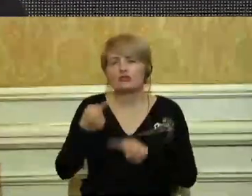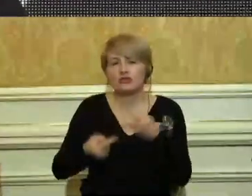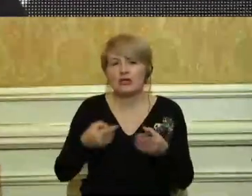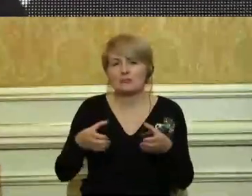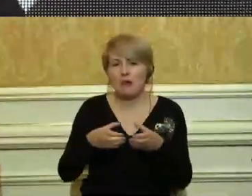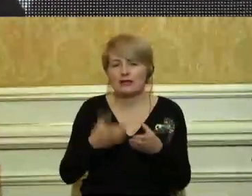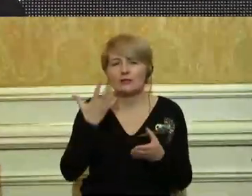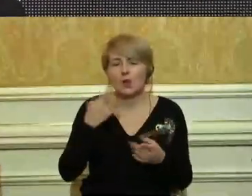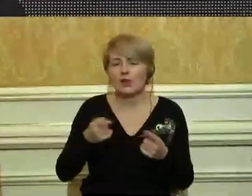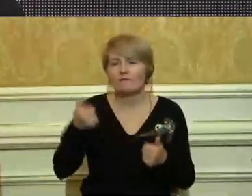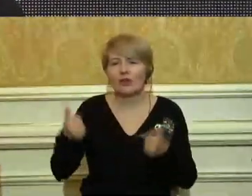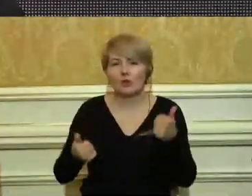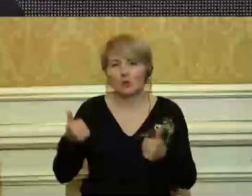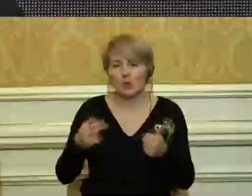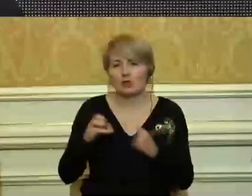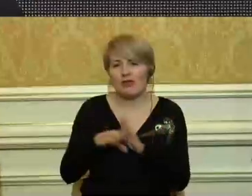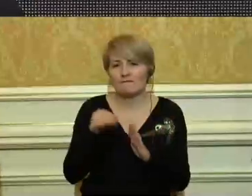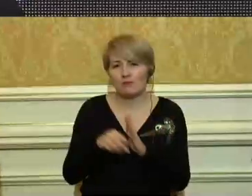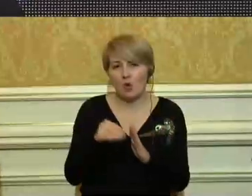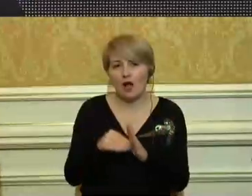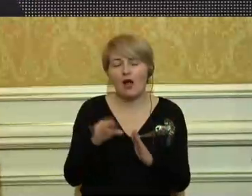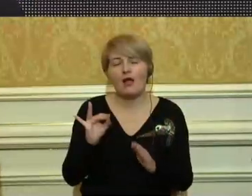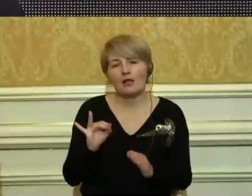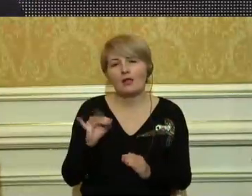think one of the goals for progressive